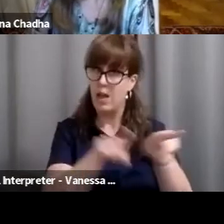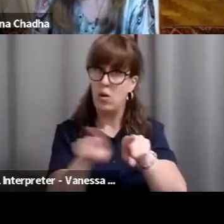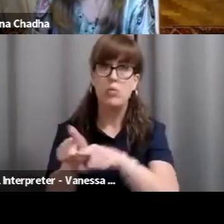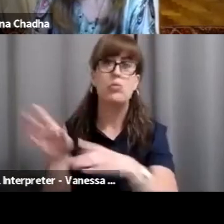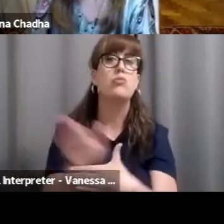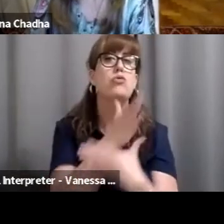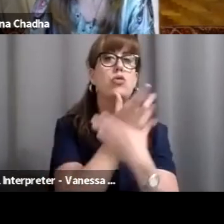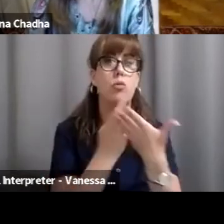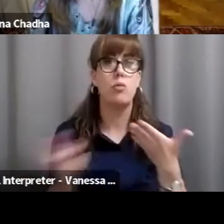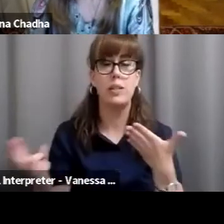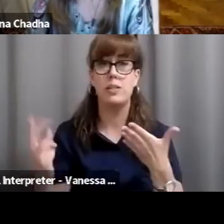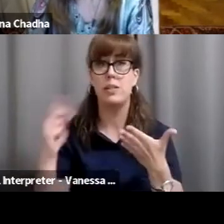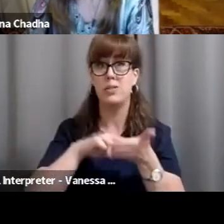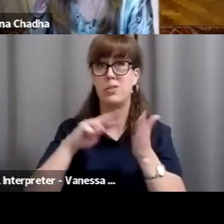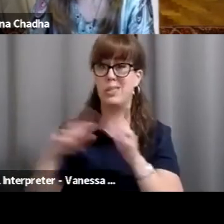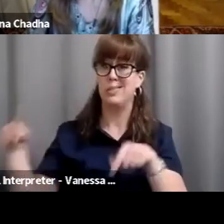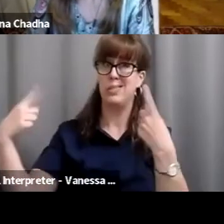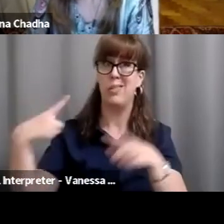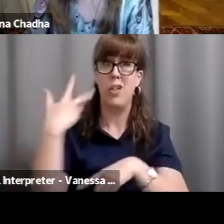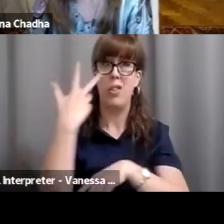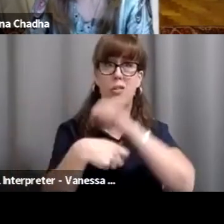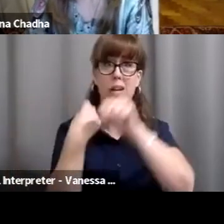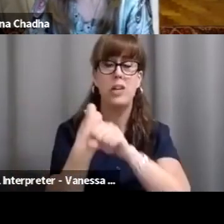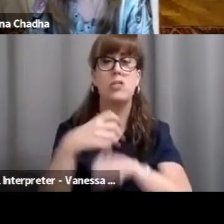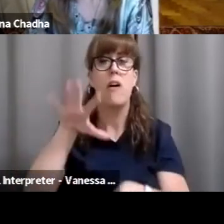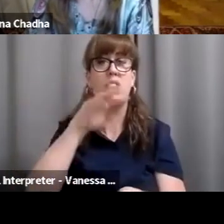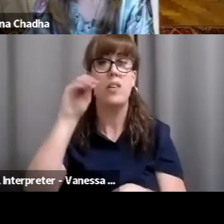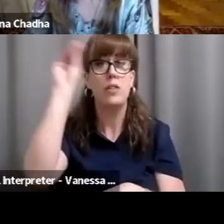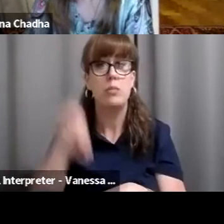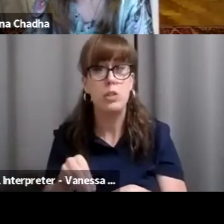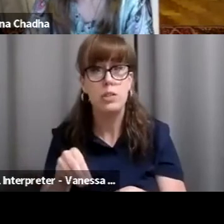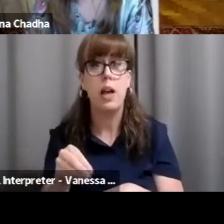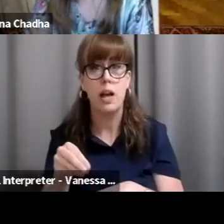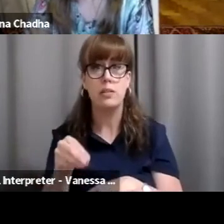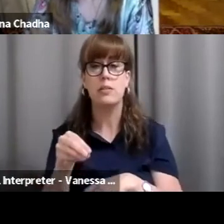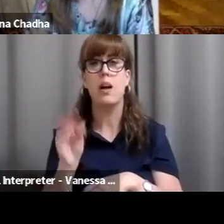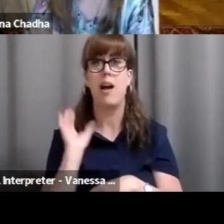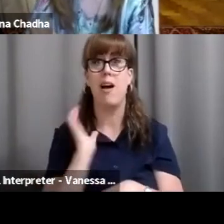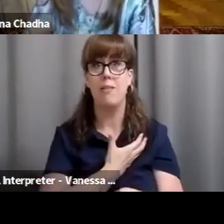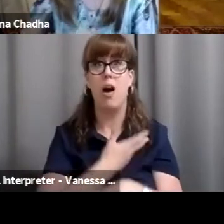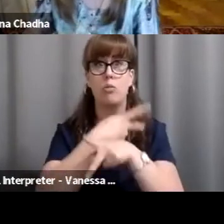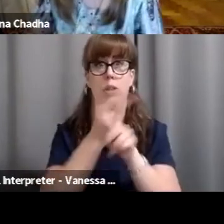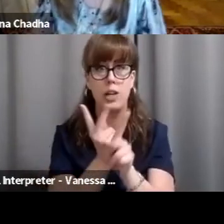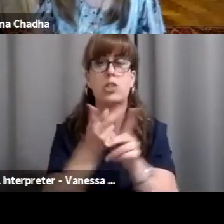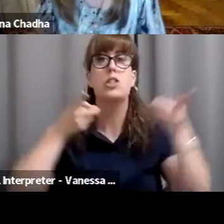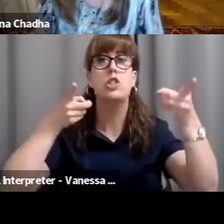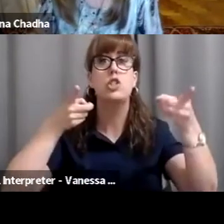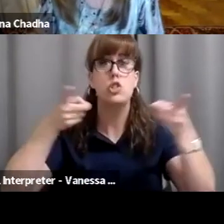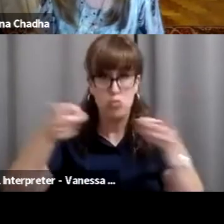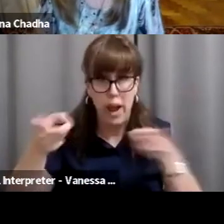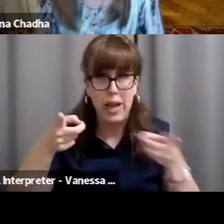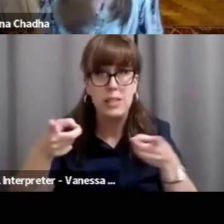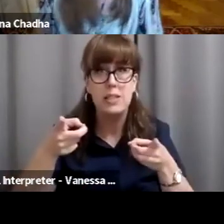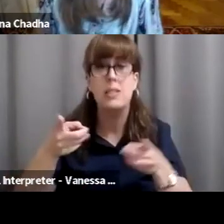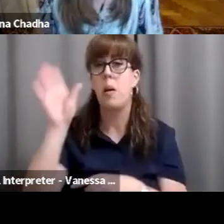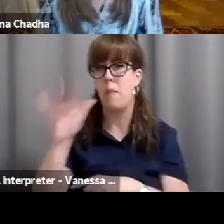next 3 years, 50% of our advertising production in P&G India is directed by women. We sort of realized that there is a